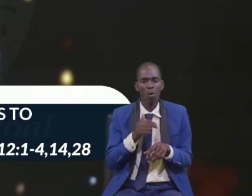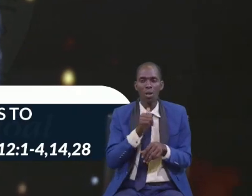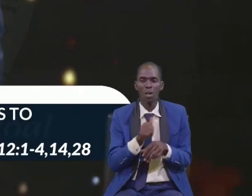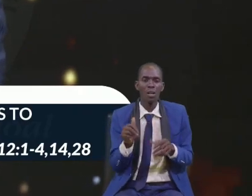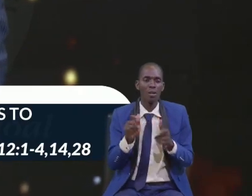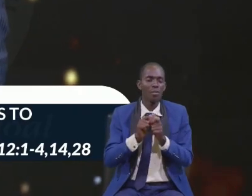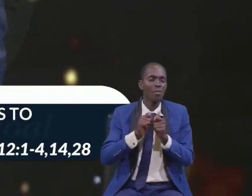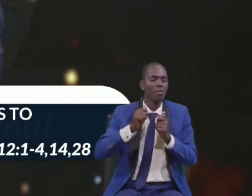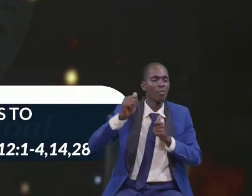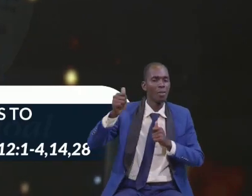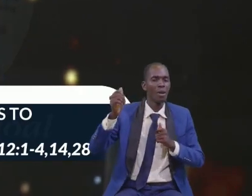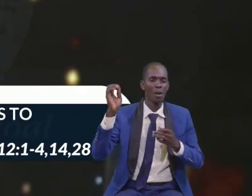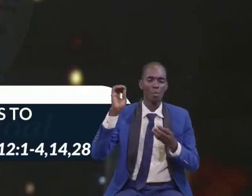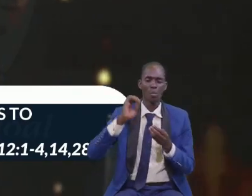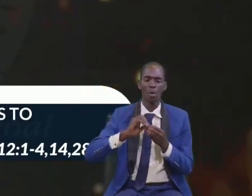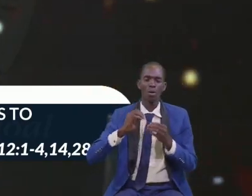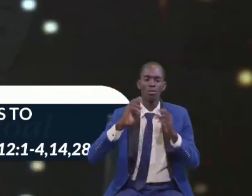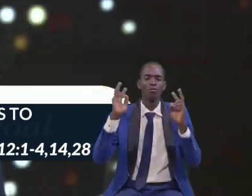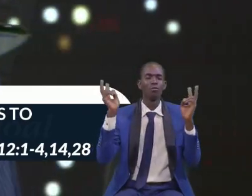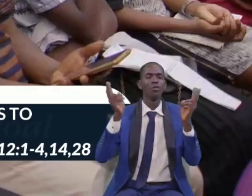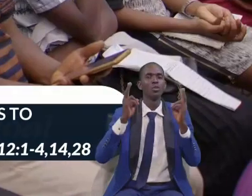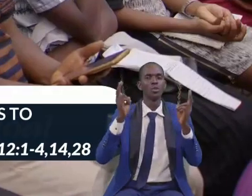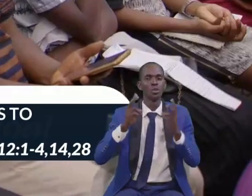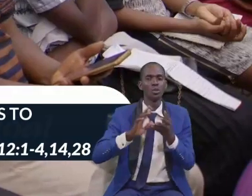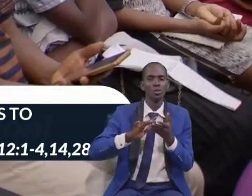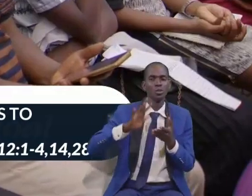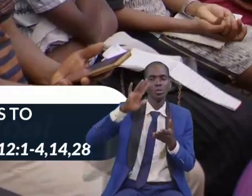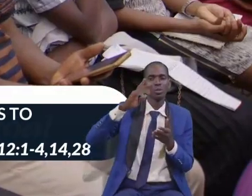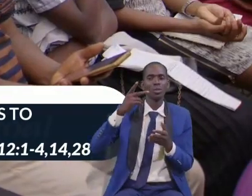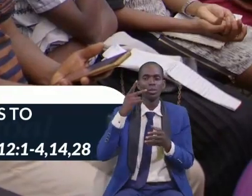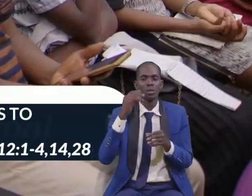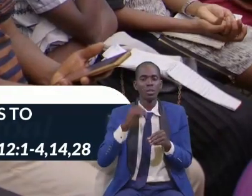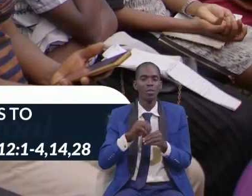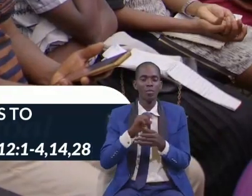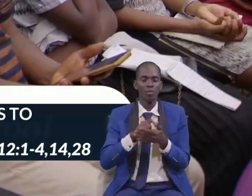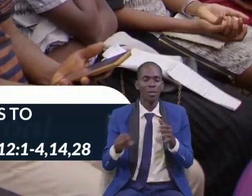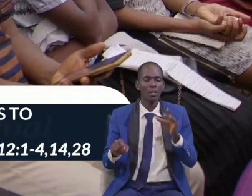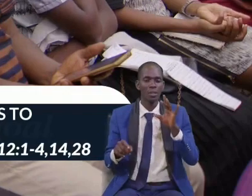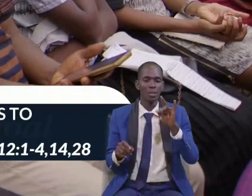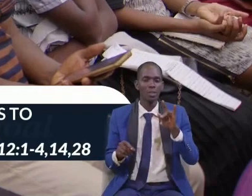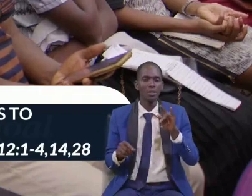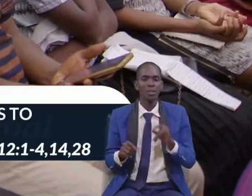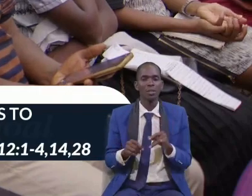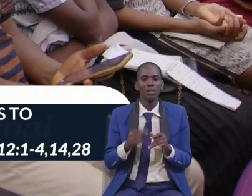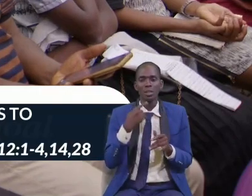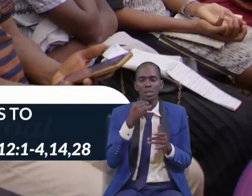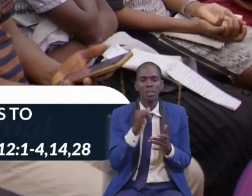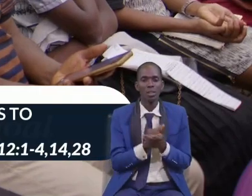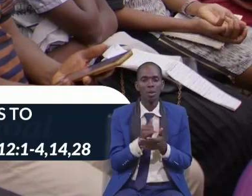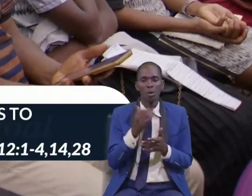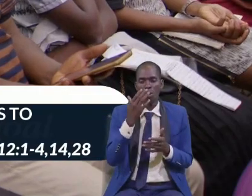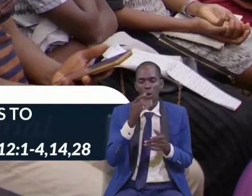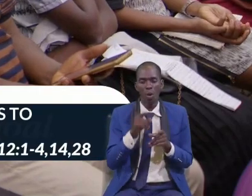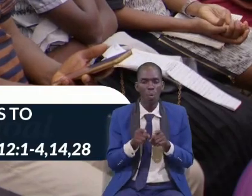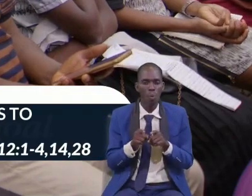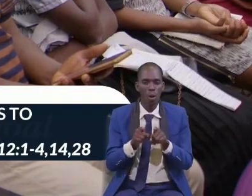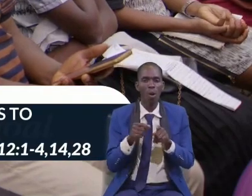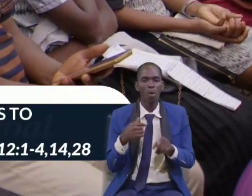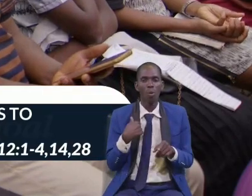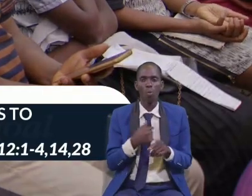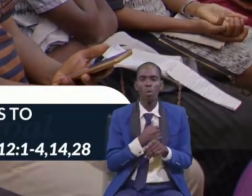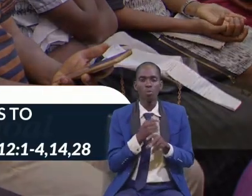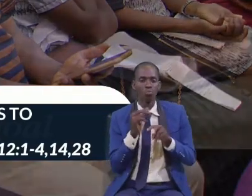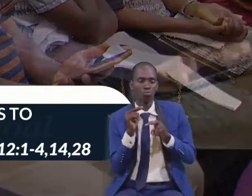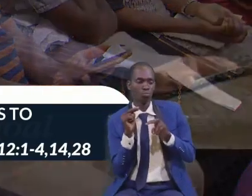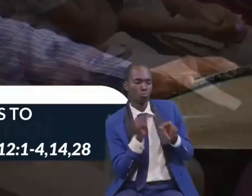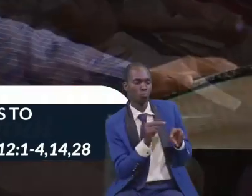eternal weight of glory. How? Look at verse 18. It says, while we look not at the